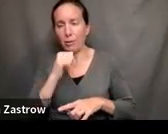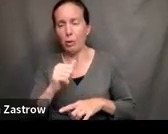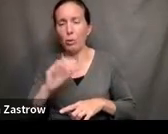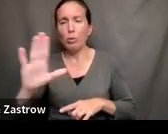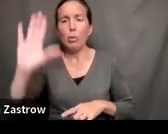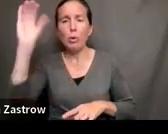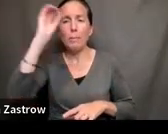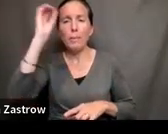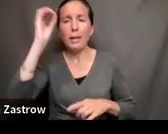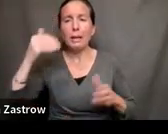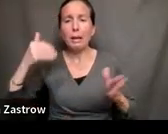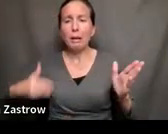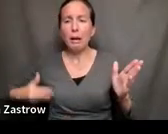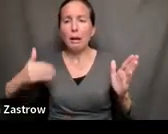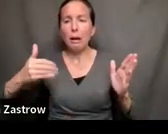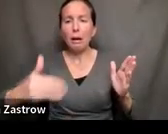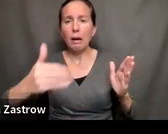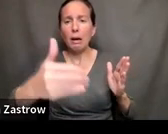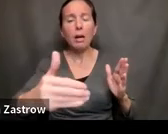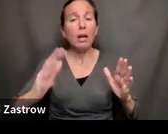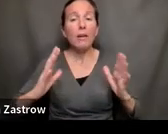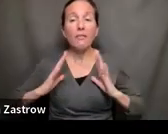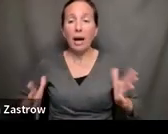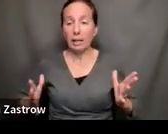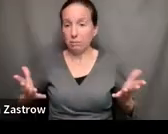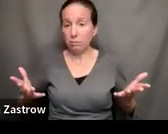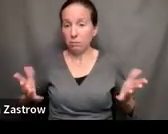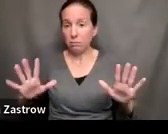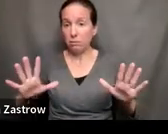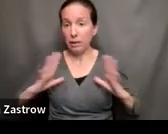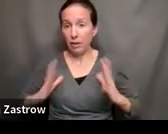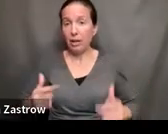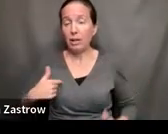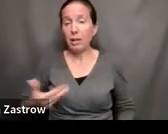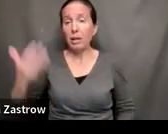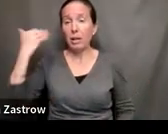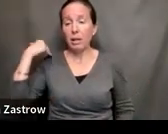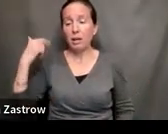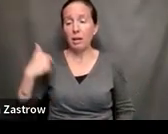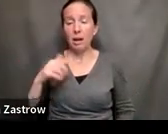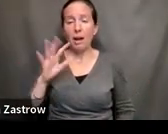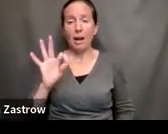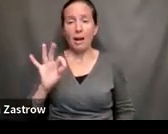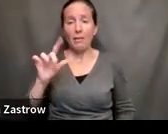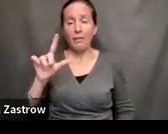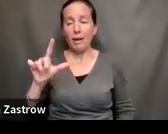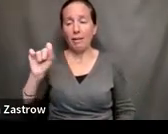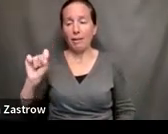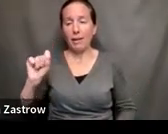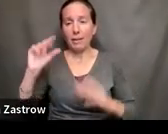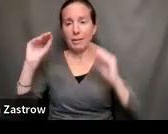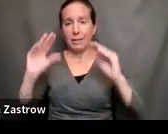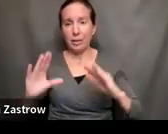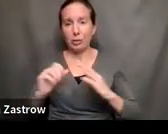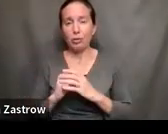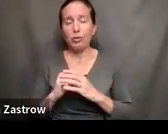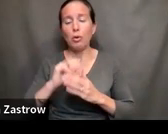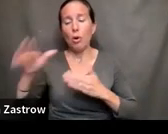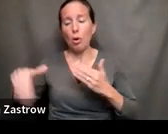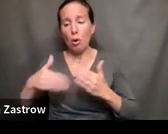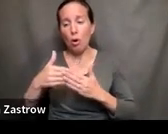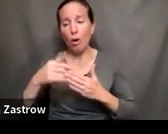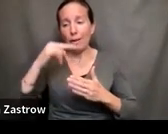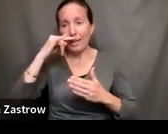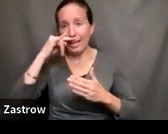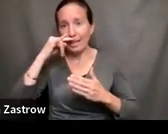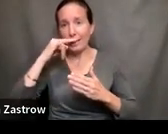on that? That's okay. So I was an FLS teacher and I had all of my kids had one-to-one ed techs